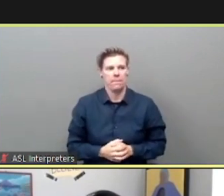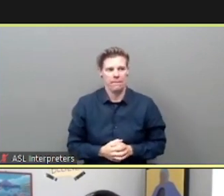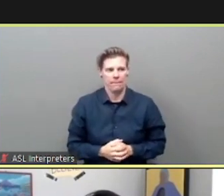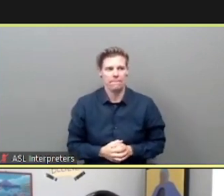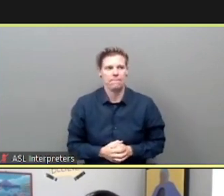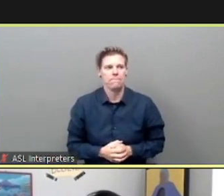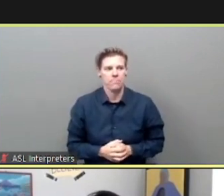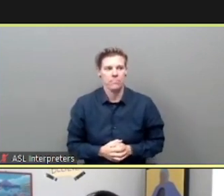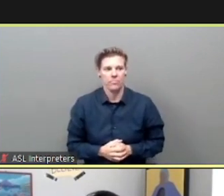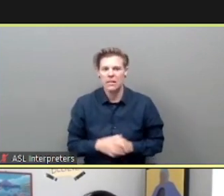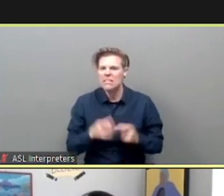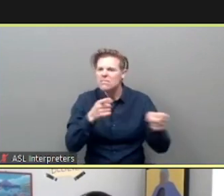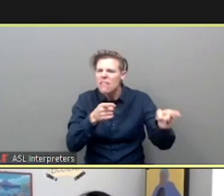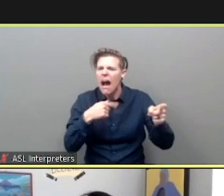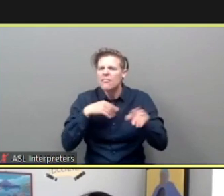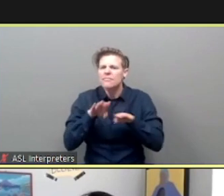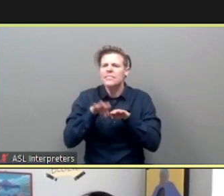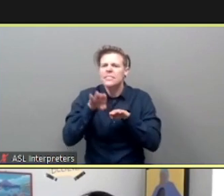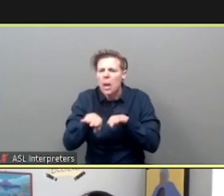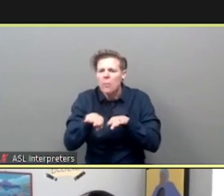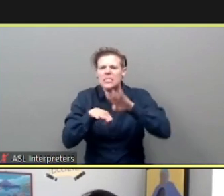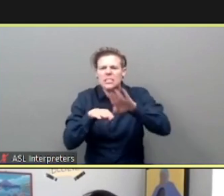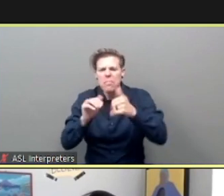instruction page on